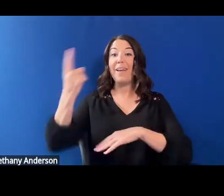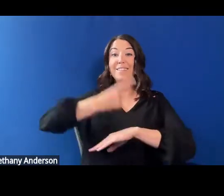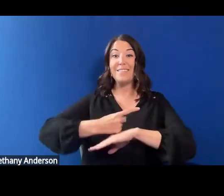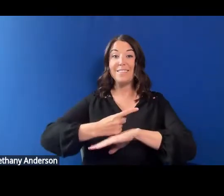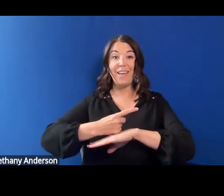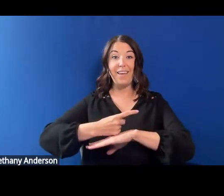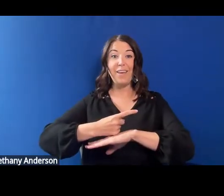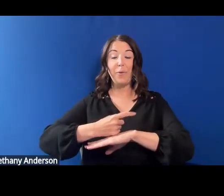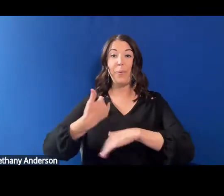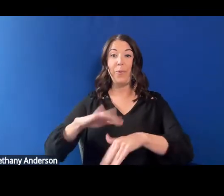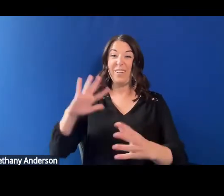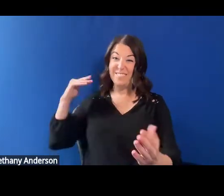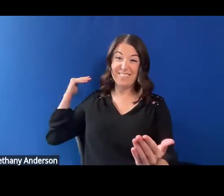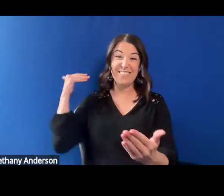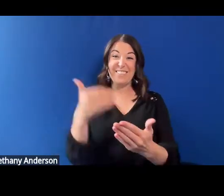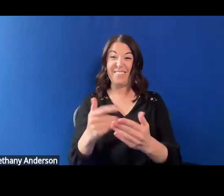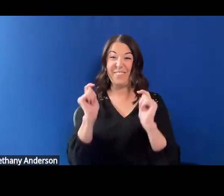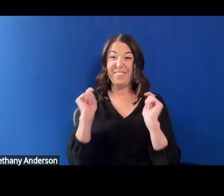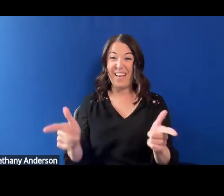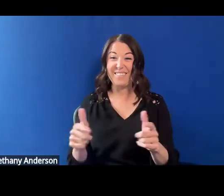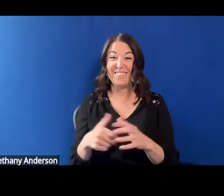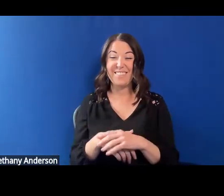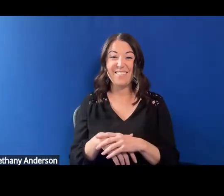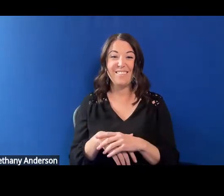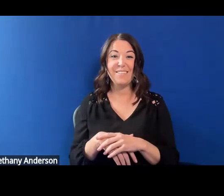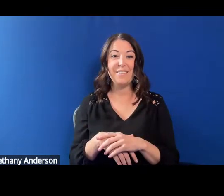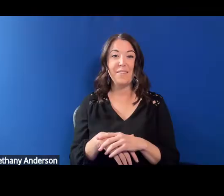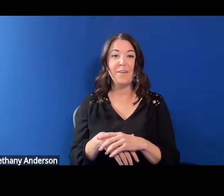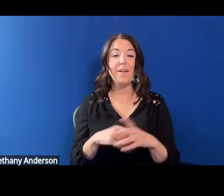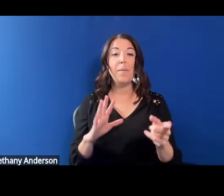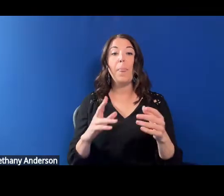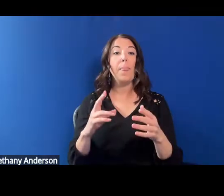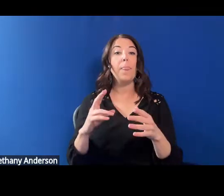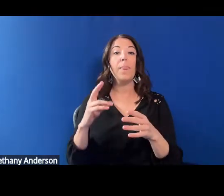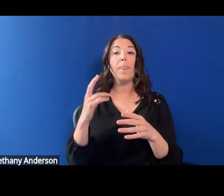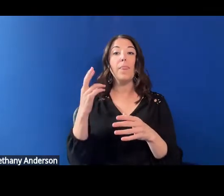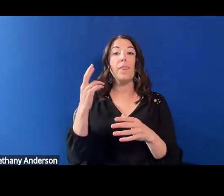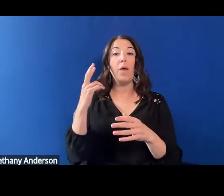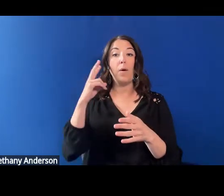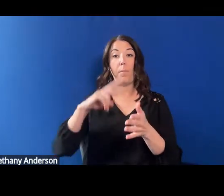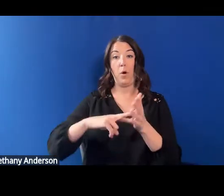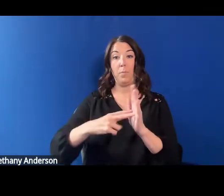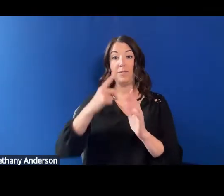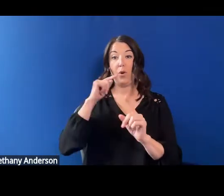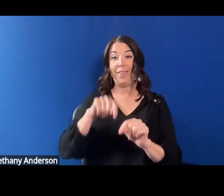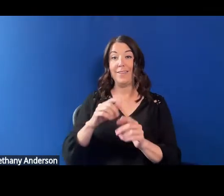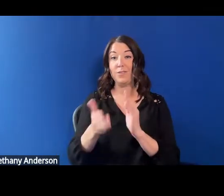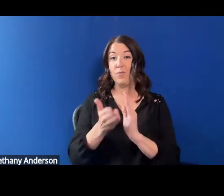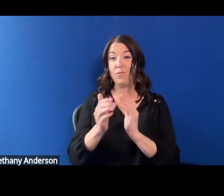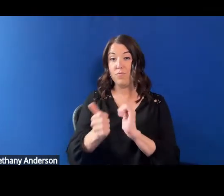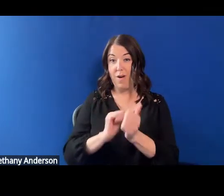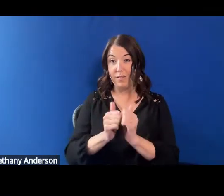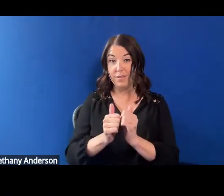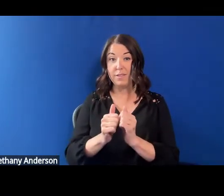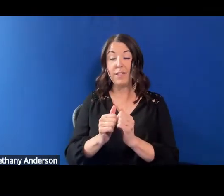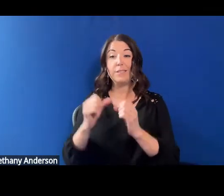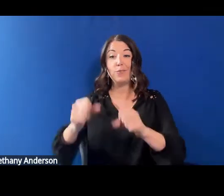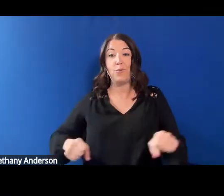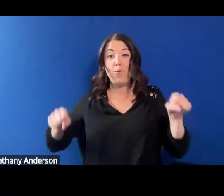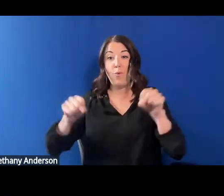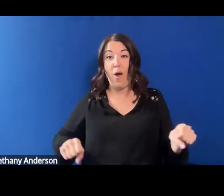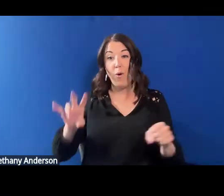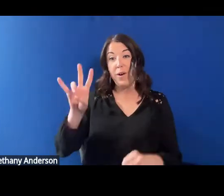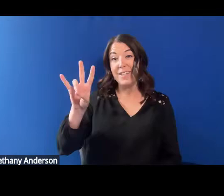us quite quickly. The purpose of this race was to row 70 miles in 48